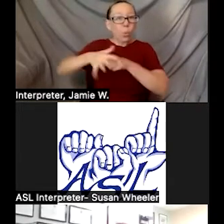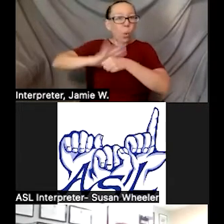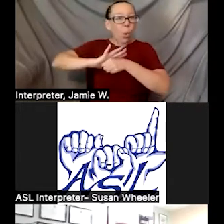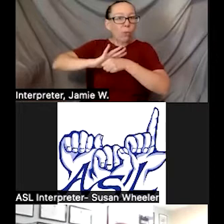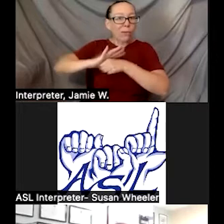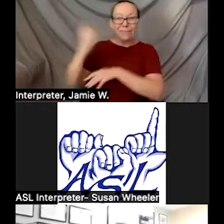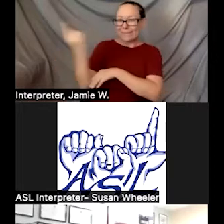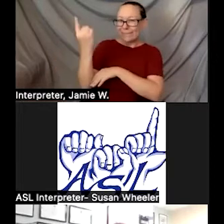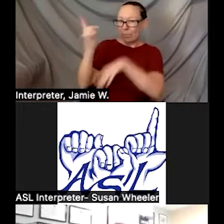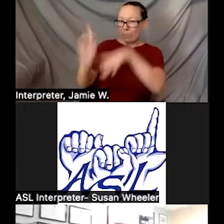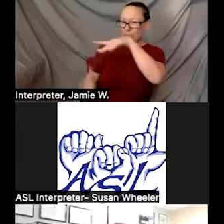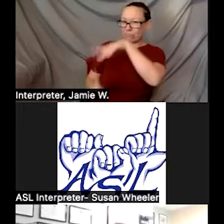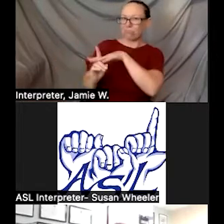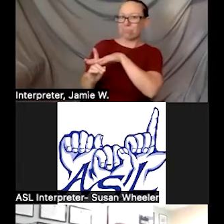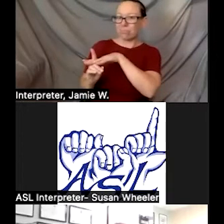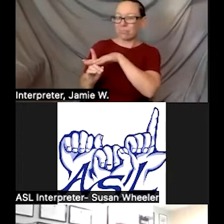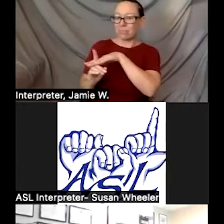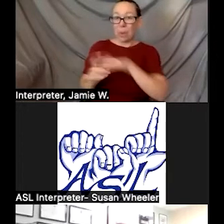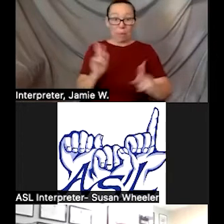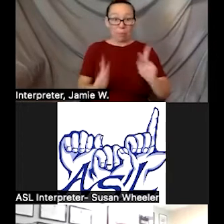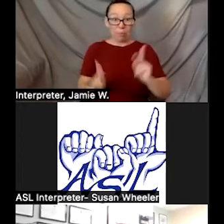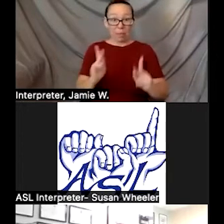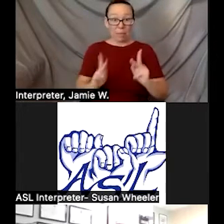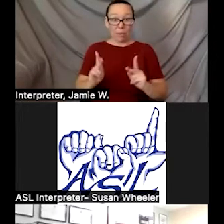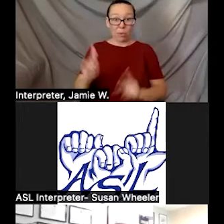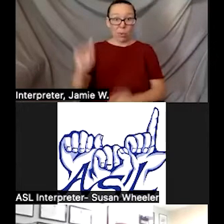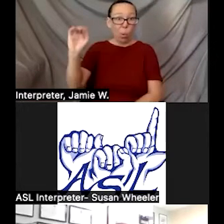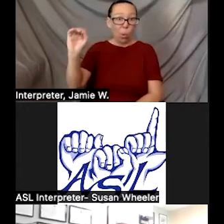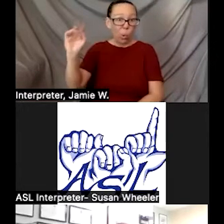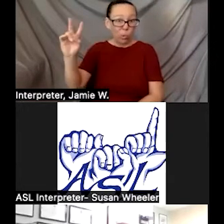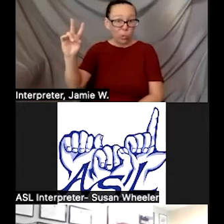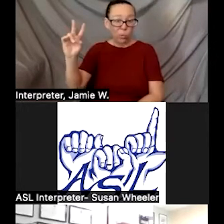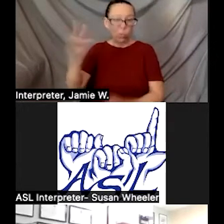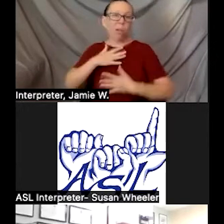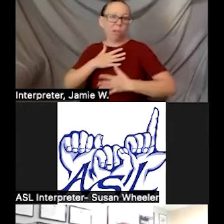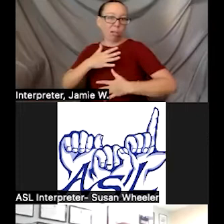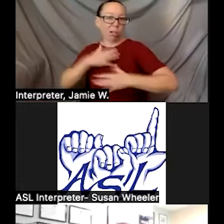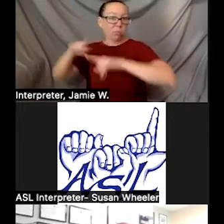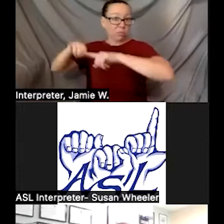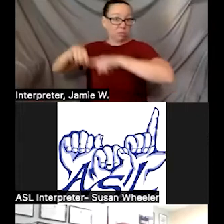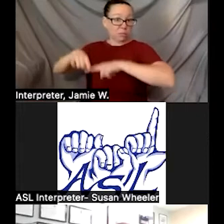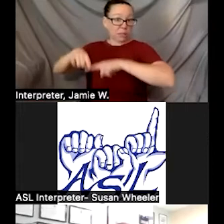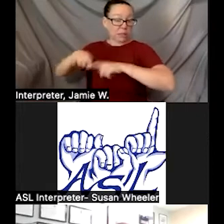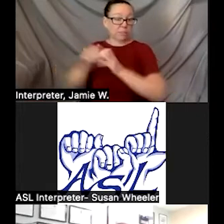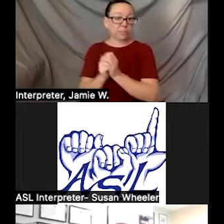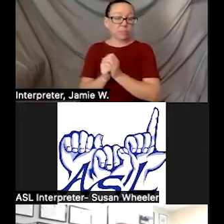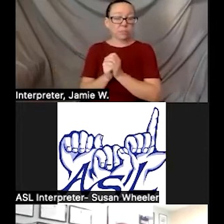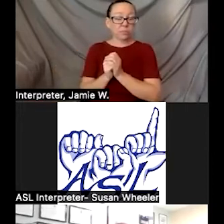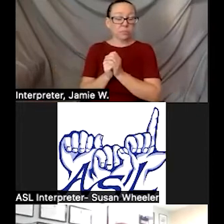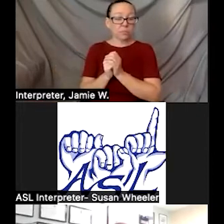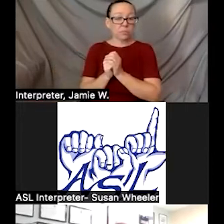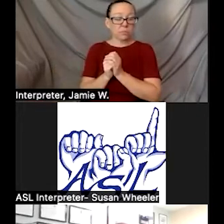was that people who were O2 dependent and the ability to